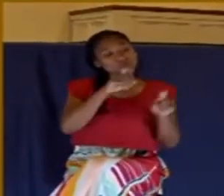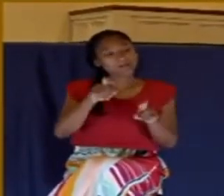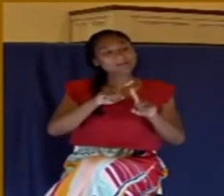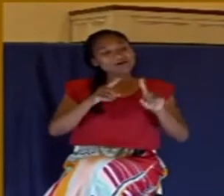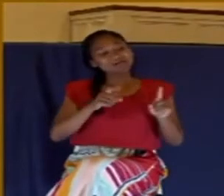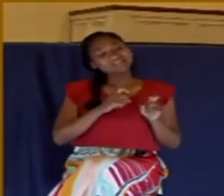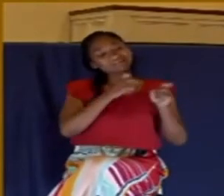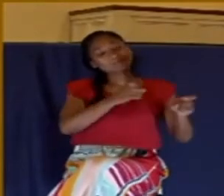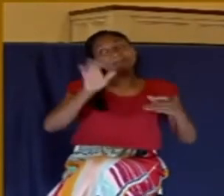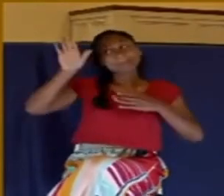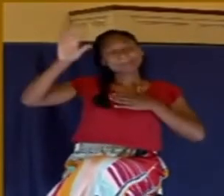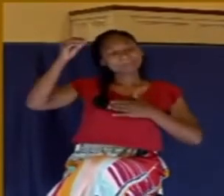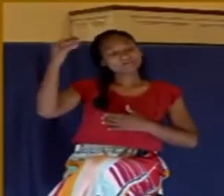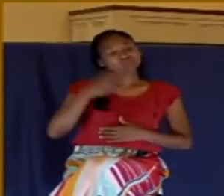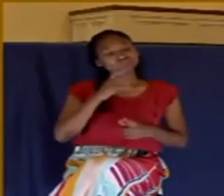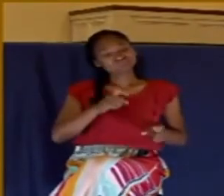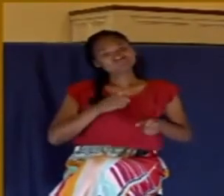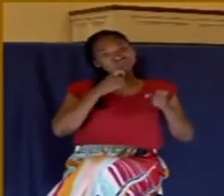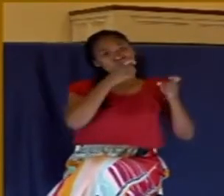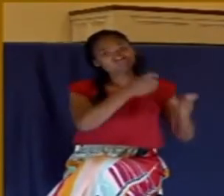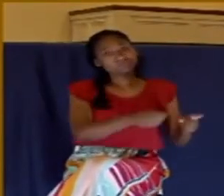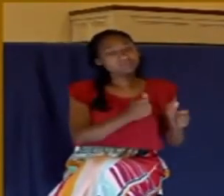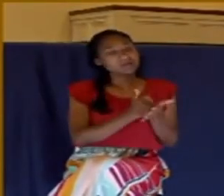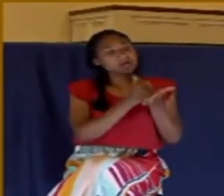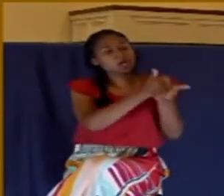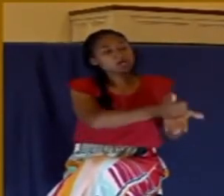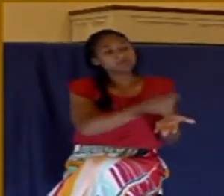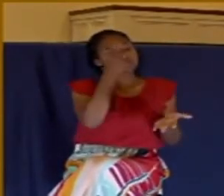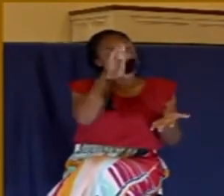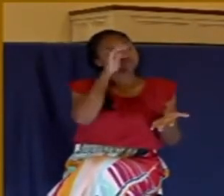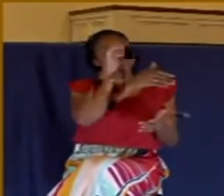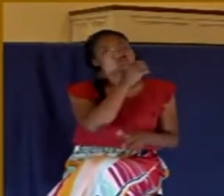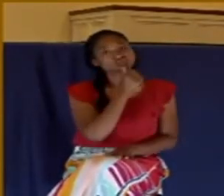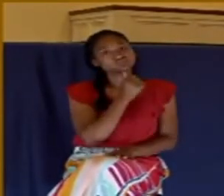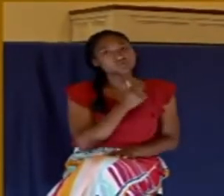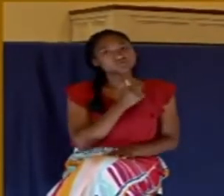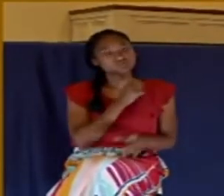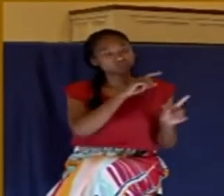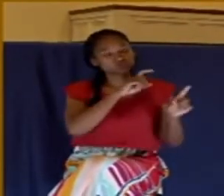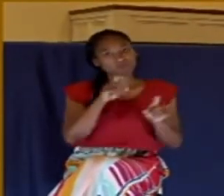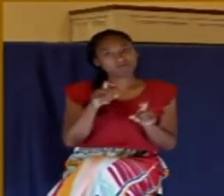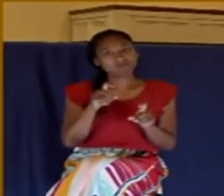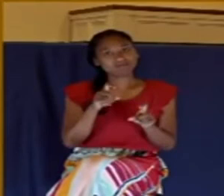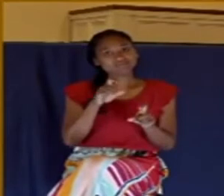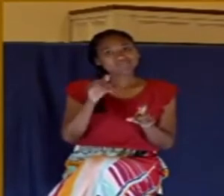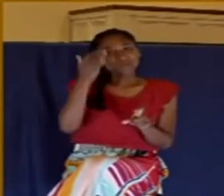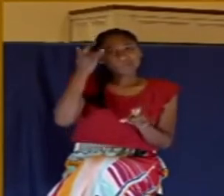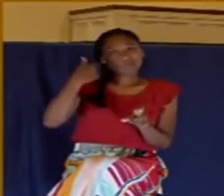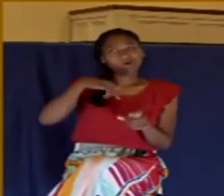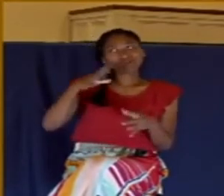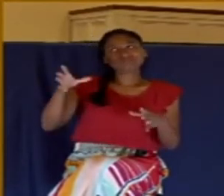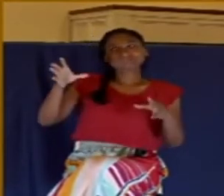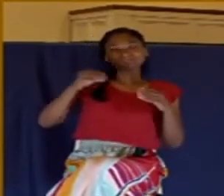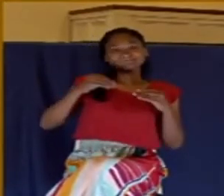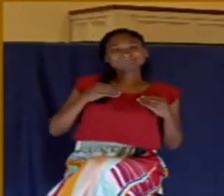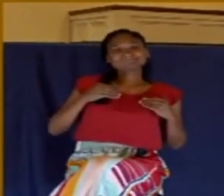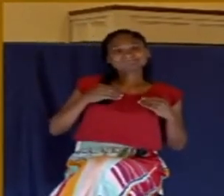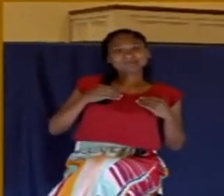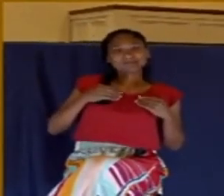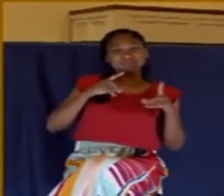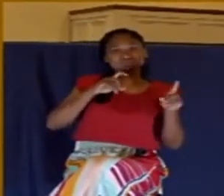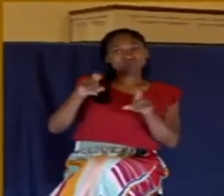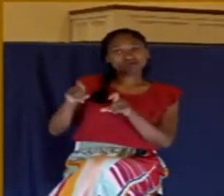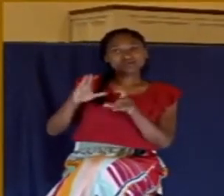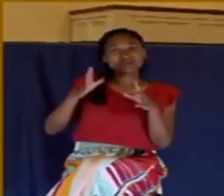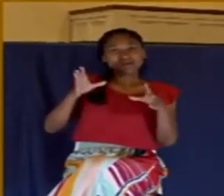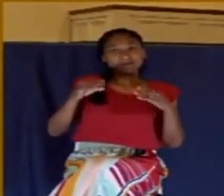bring you through the trial that you're dealing with. So that's why we embrace it. We don't embrace the pain,